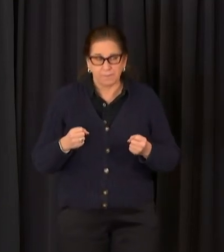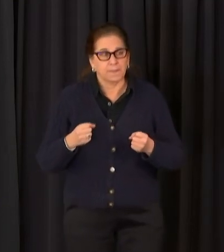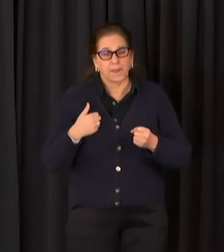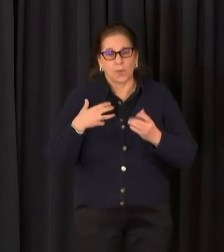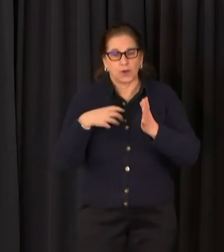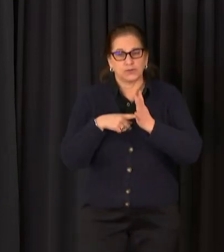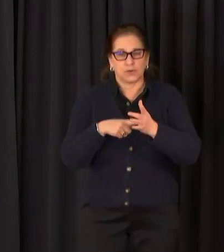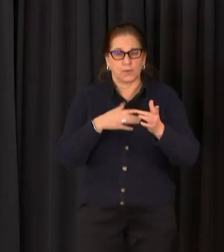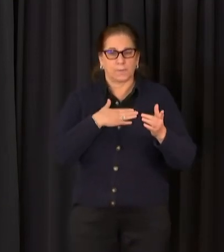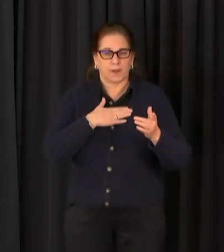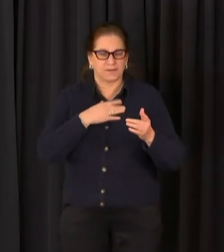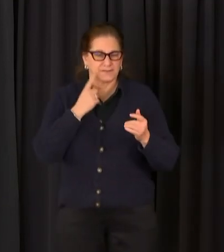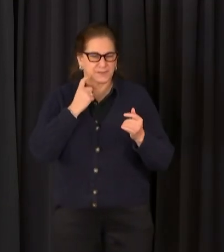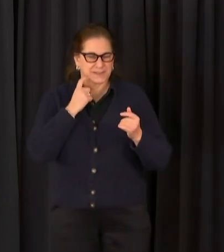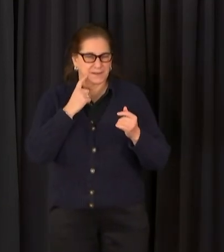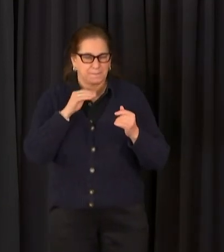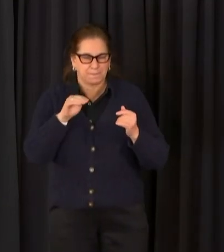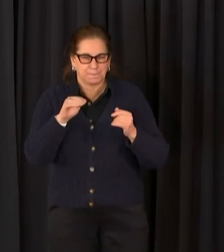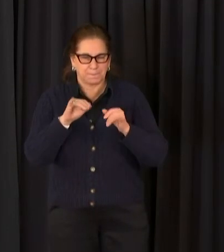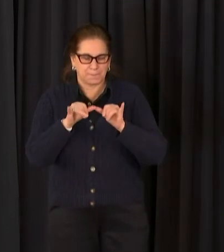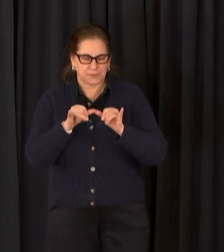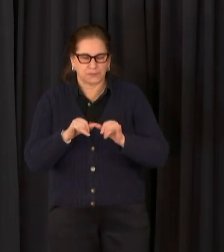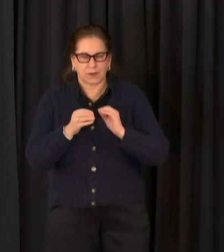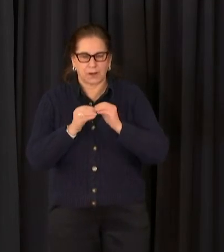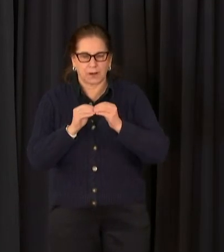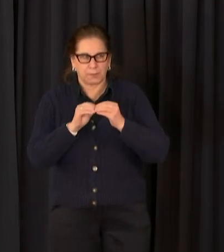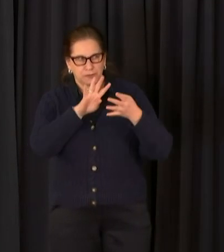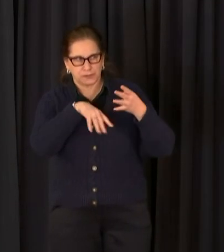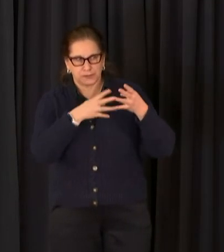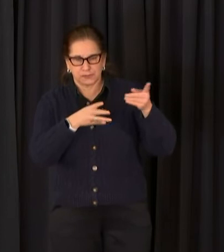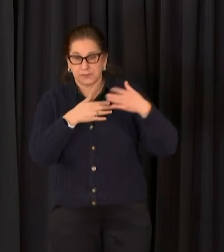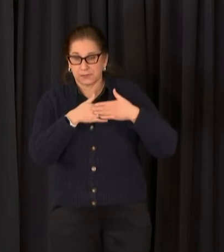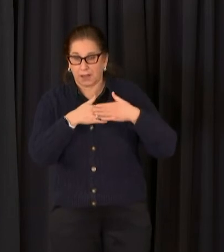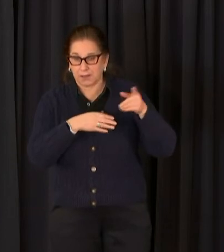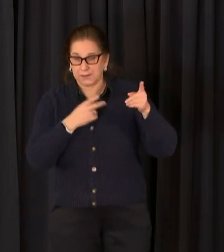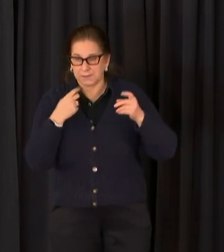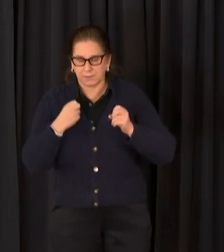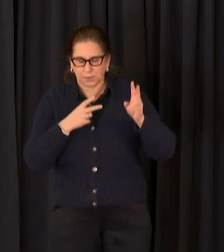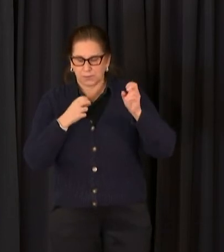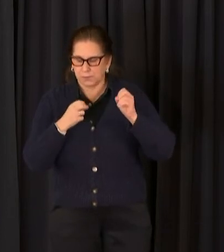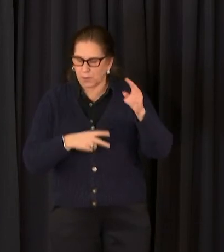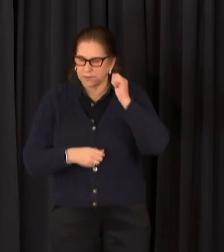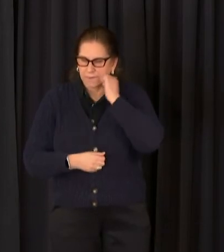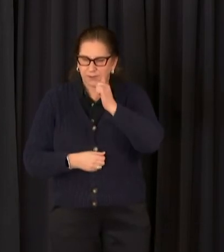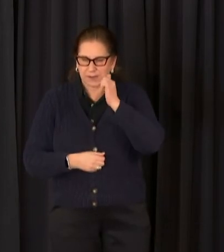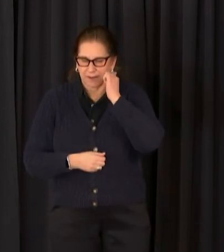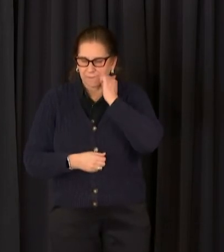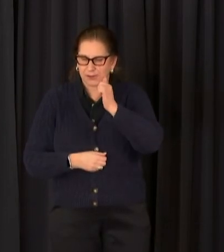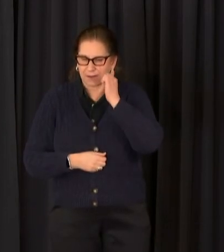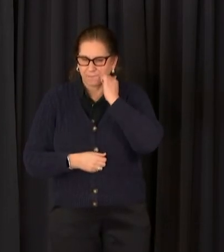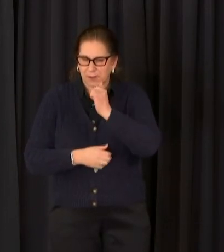show our recent metrics. Again, we post these metrics each day on